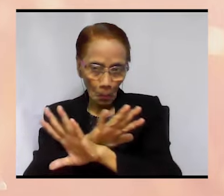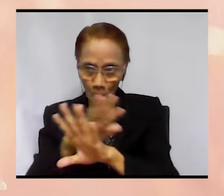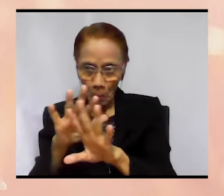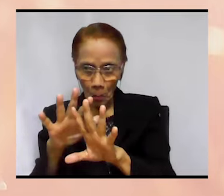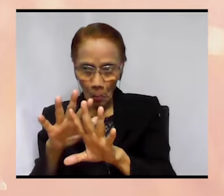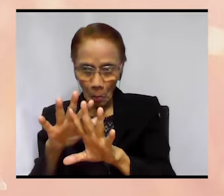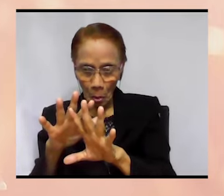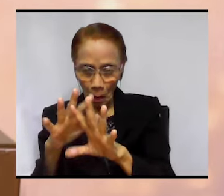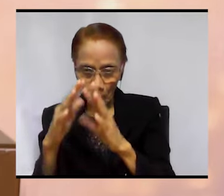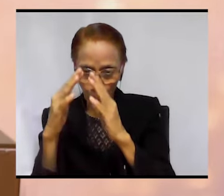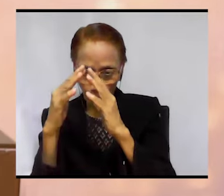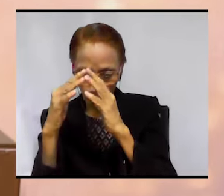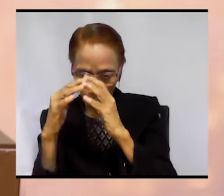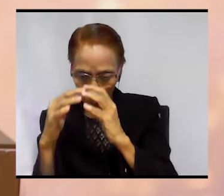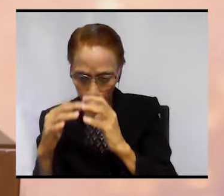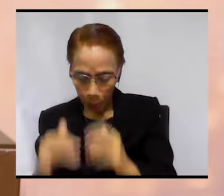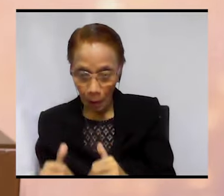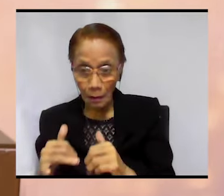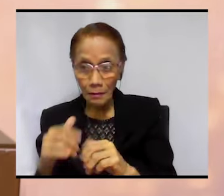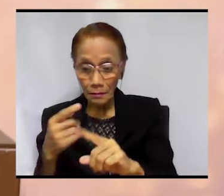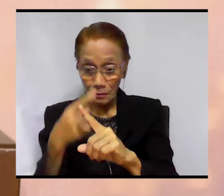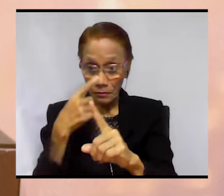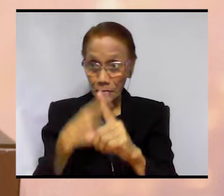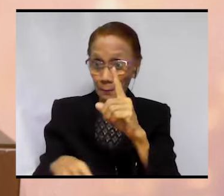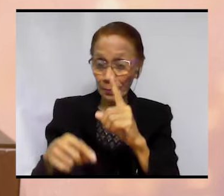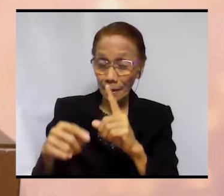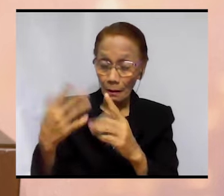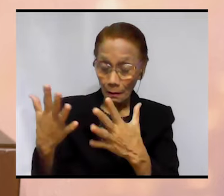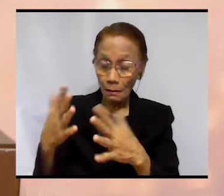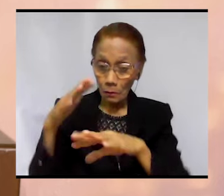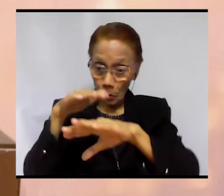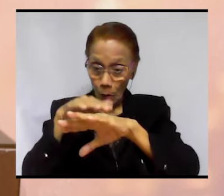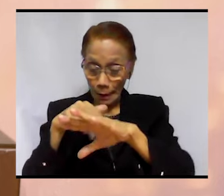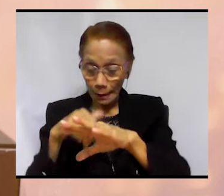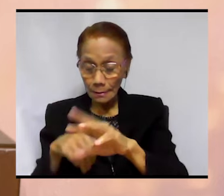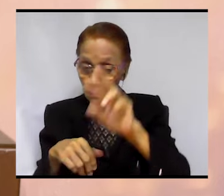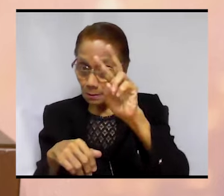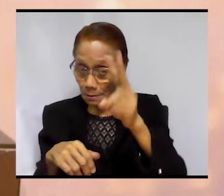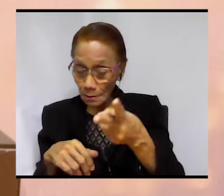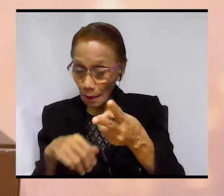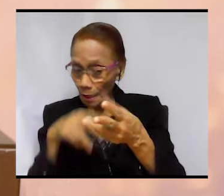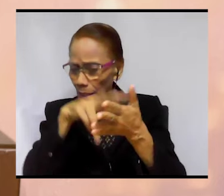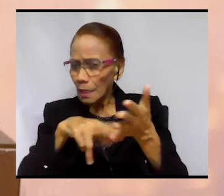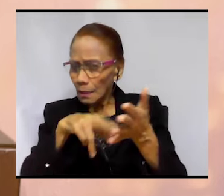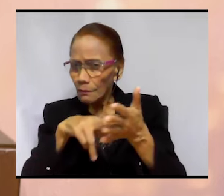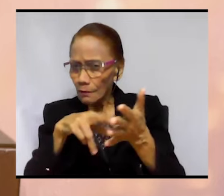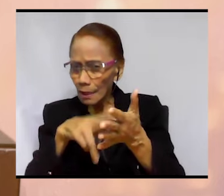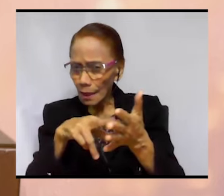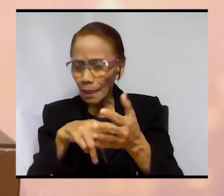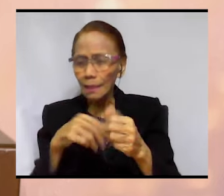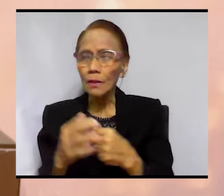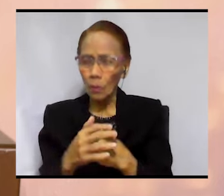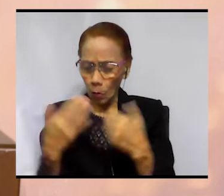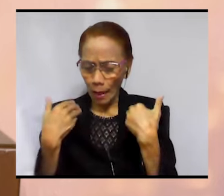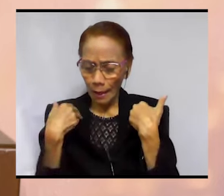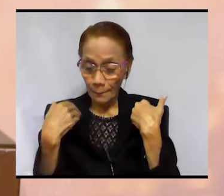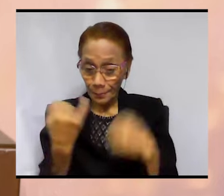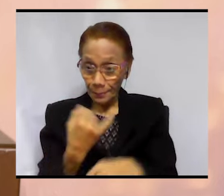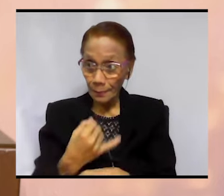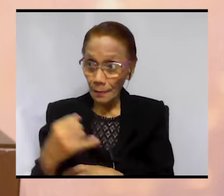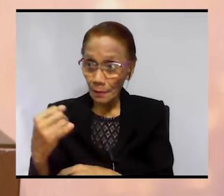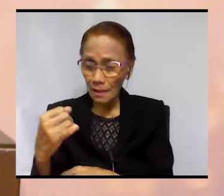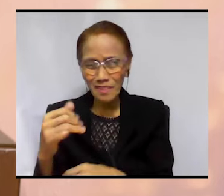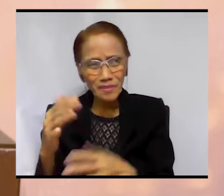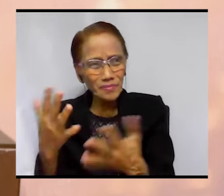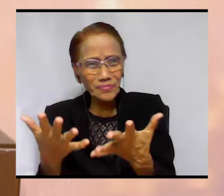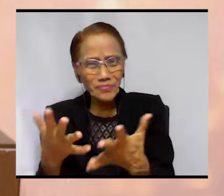the calling. In the second reading from St. James, we have this invitation. There seems to be